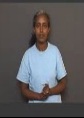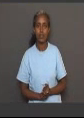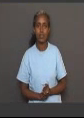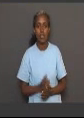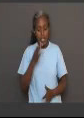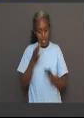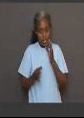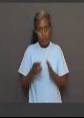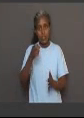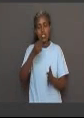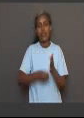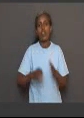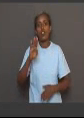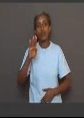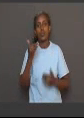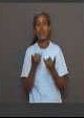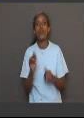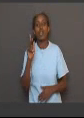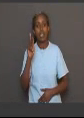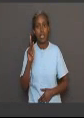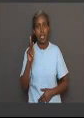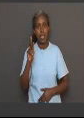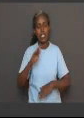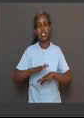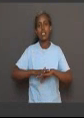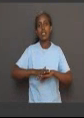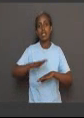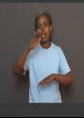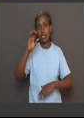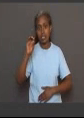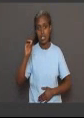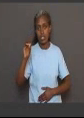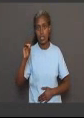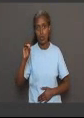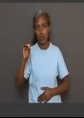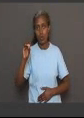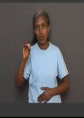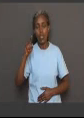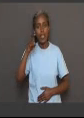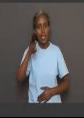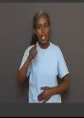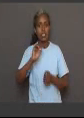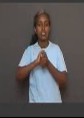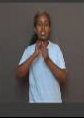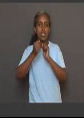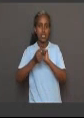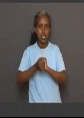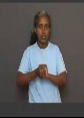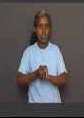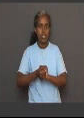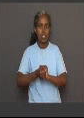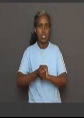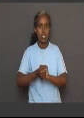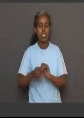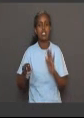If the value of b over k is greater than 0, x shifts in